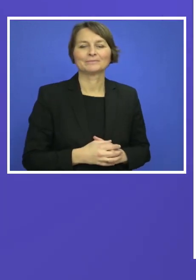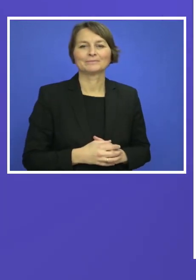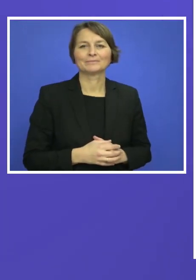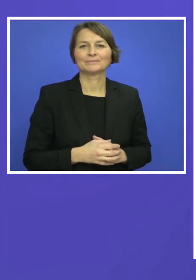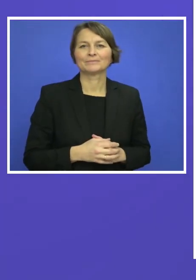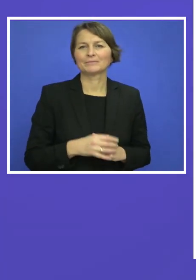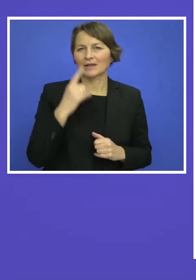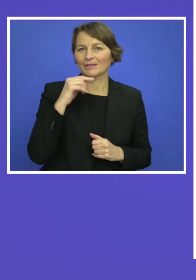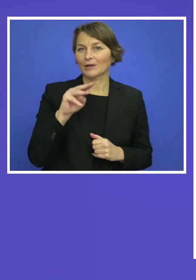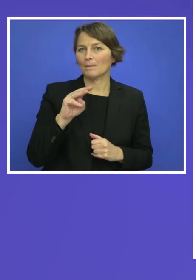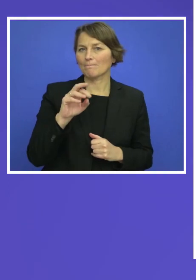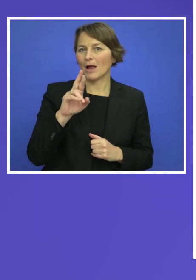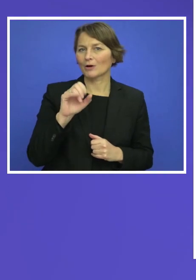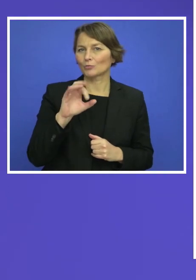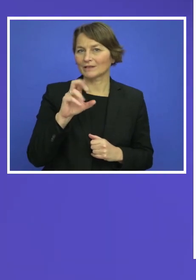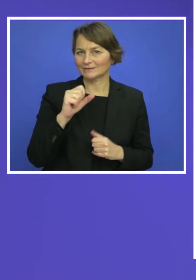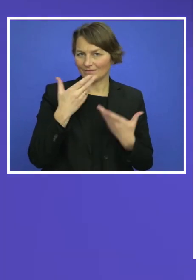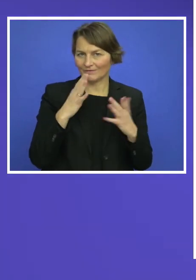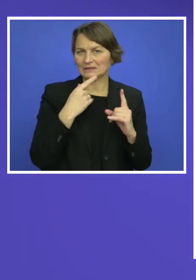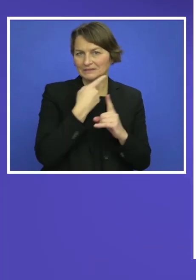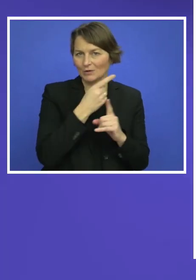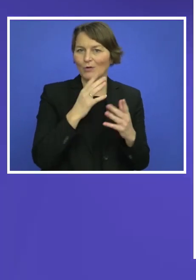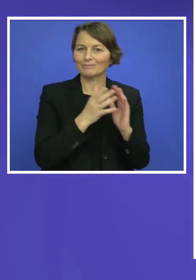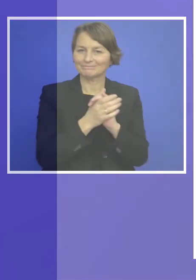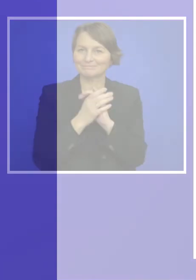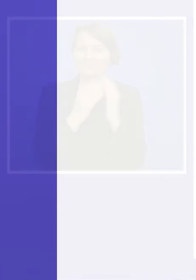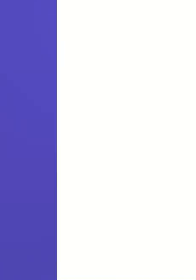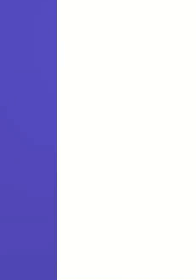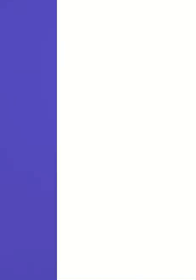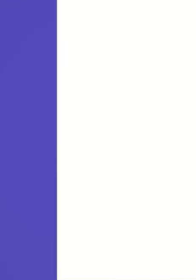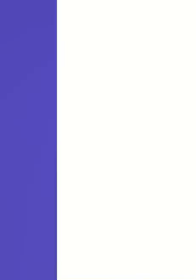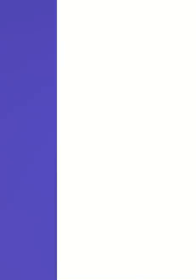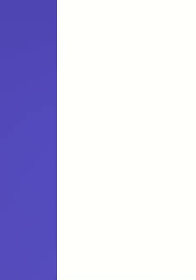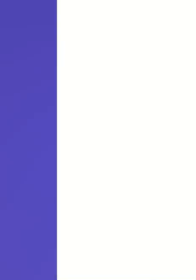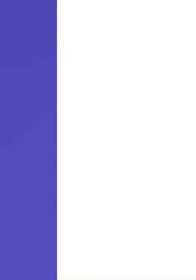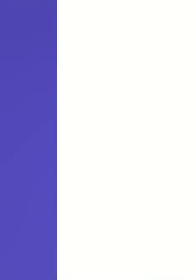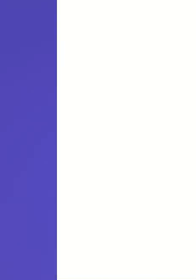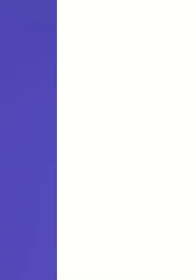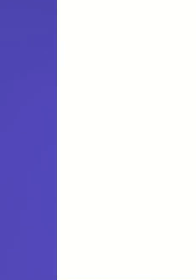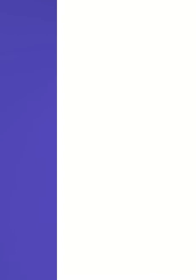word to all the participants. I would like to thank you all.